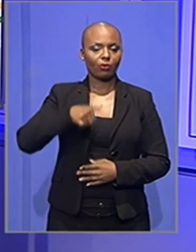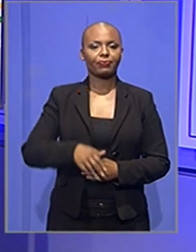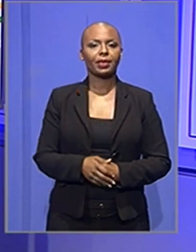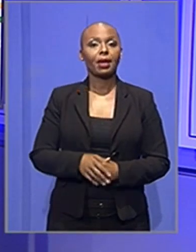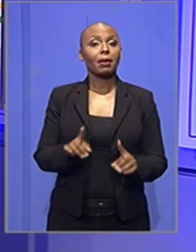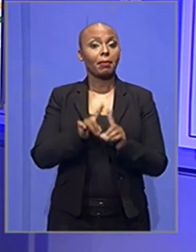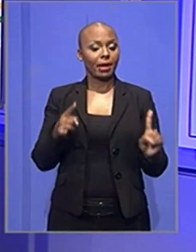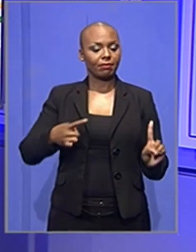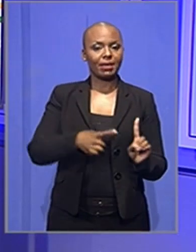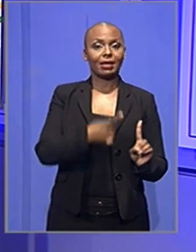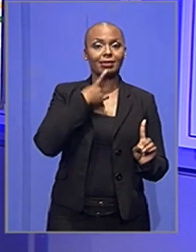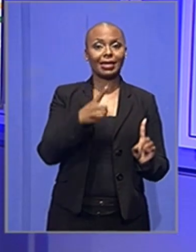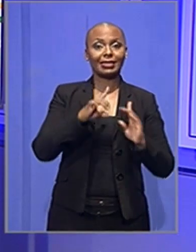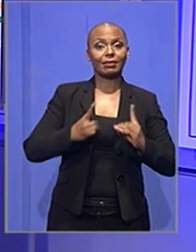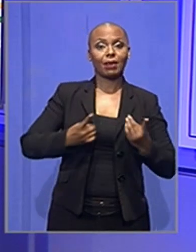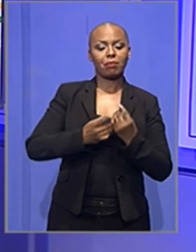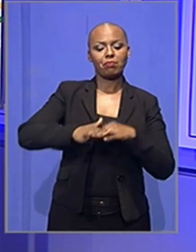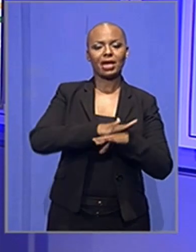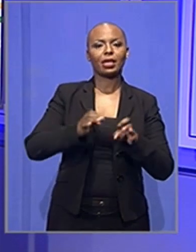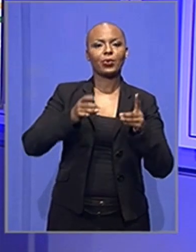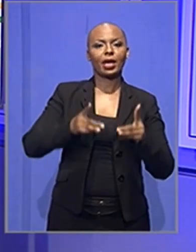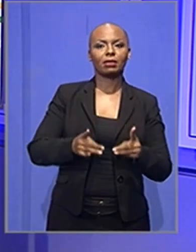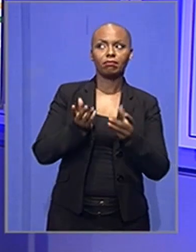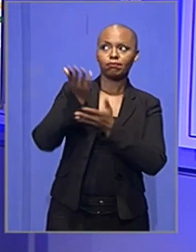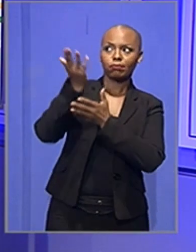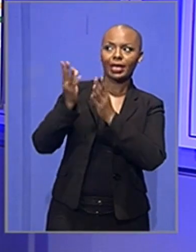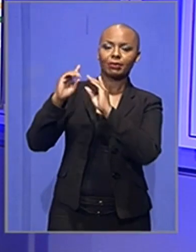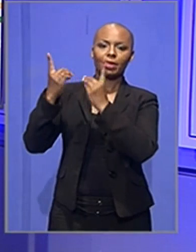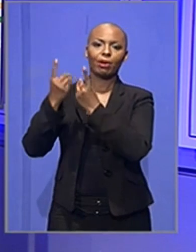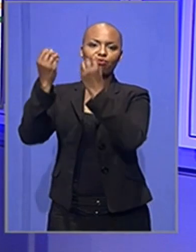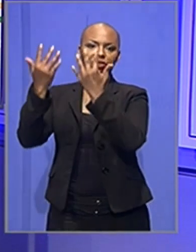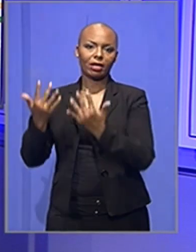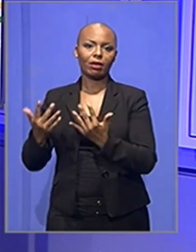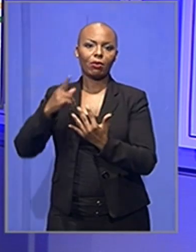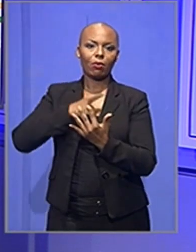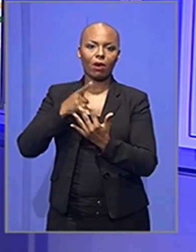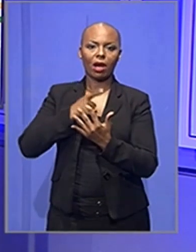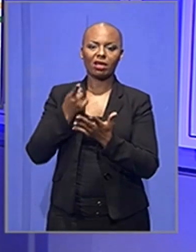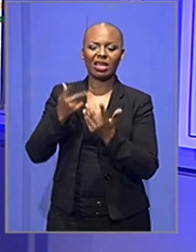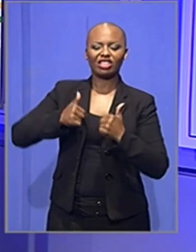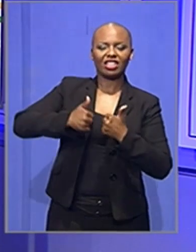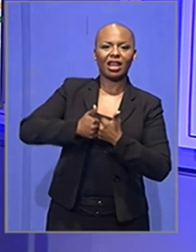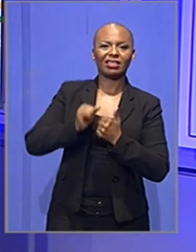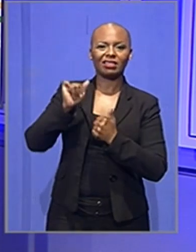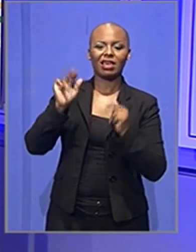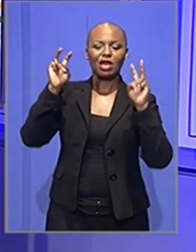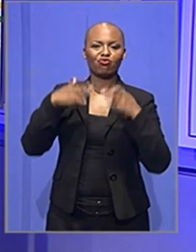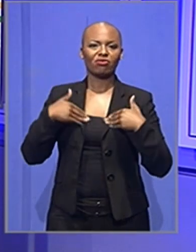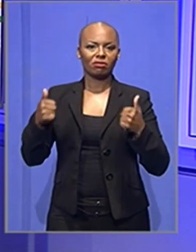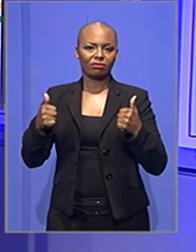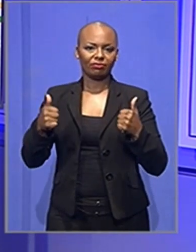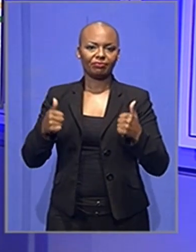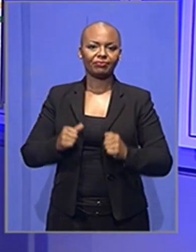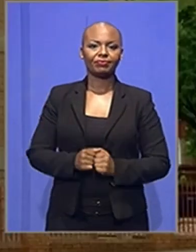o boletse hore lefapha la hae le ntse le buisana le la matlotlo ka diphephetso tse teng maemong a meralo ya motheo dikolong.